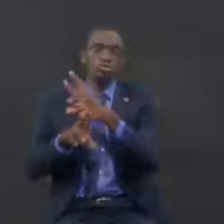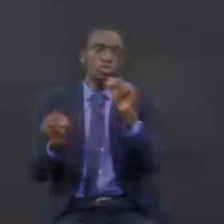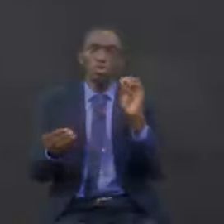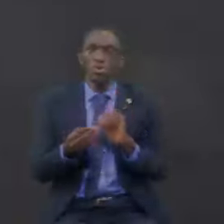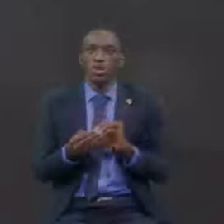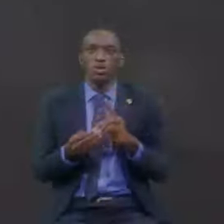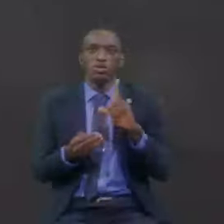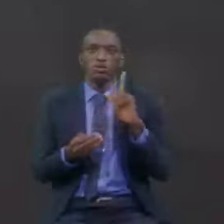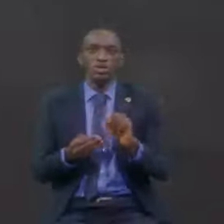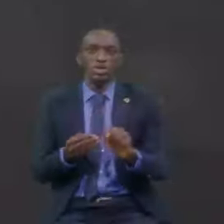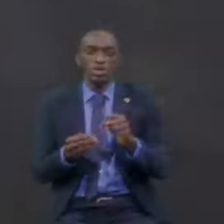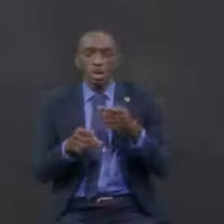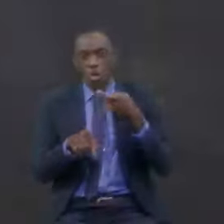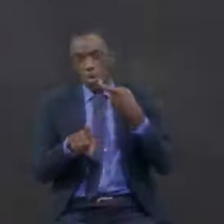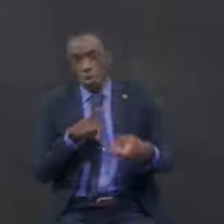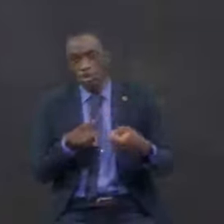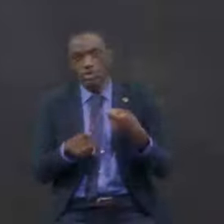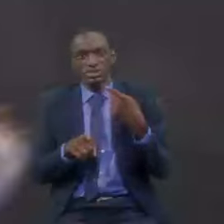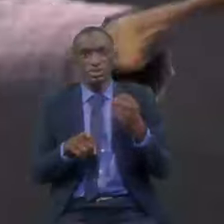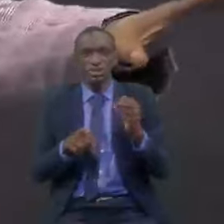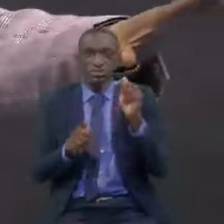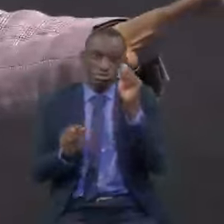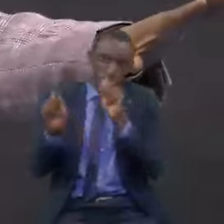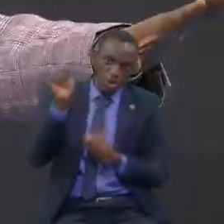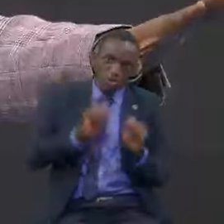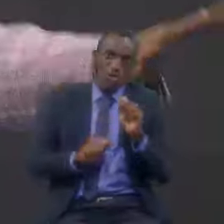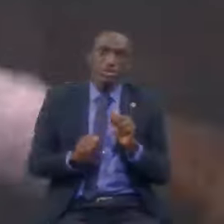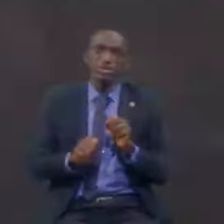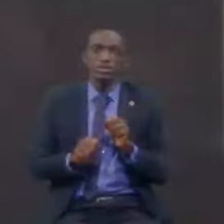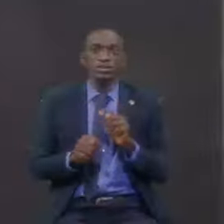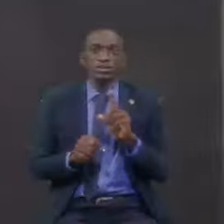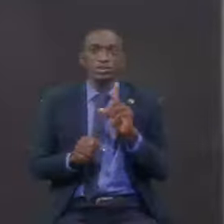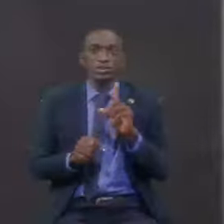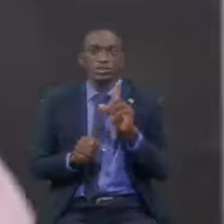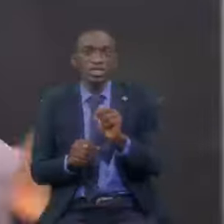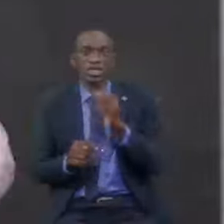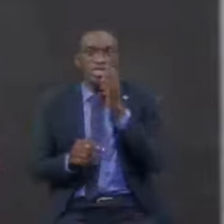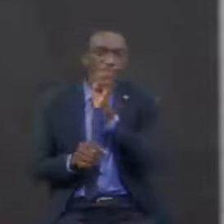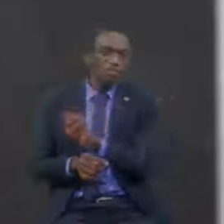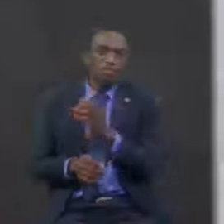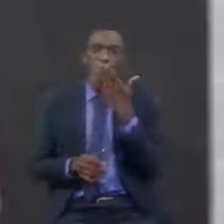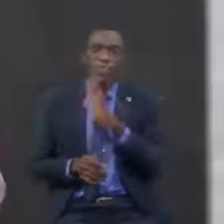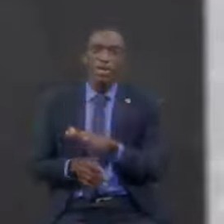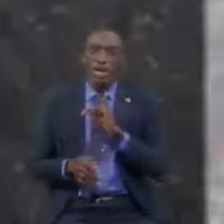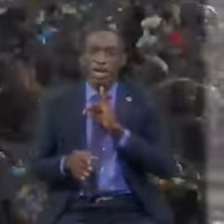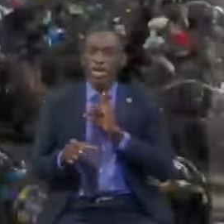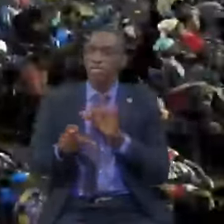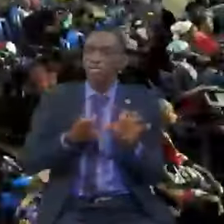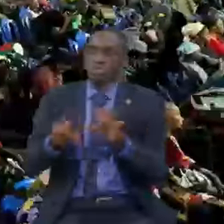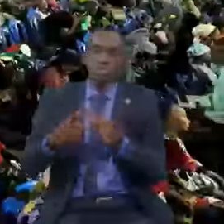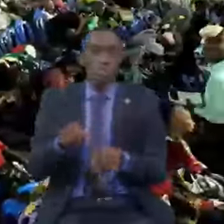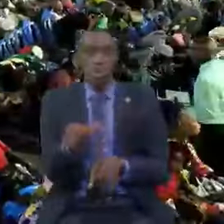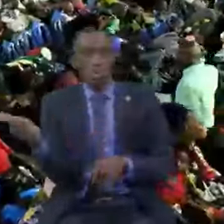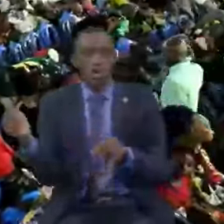torment, the torture I used to cause in the life of people around me, by